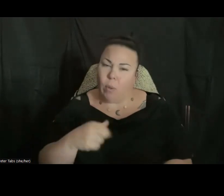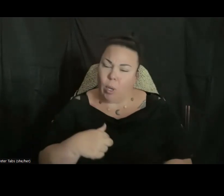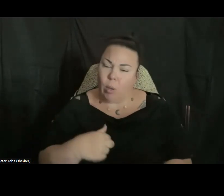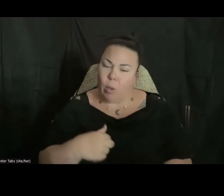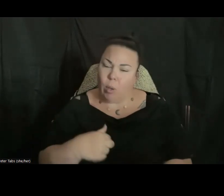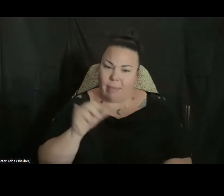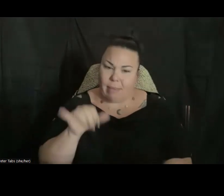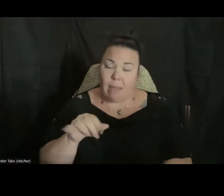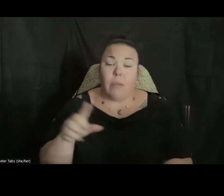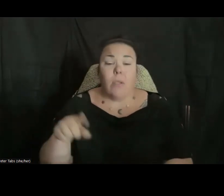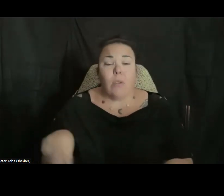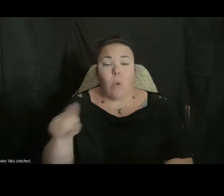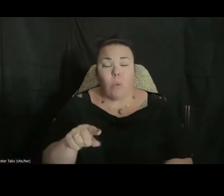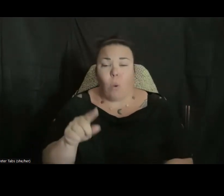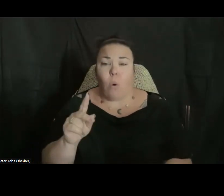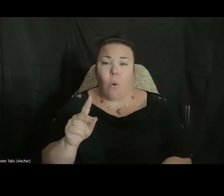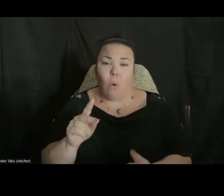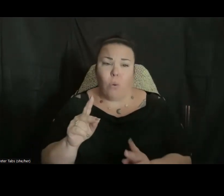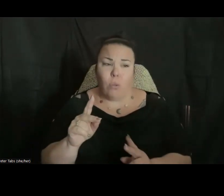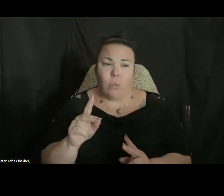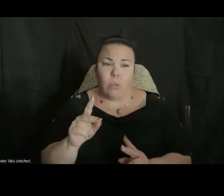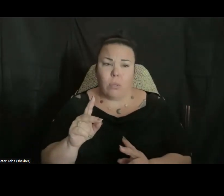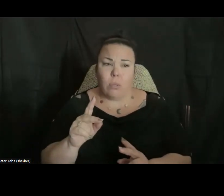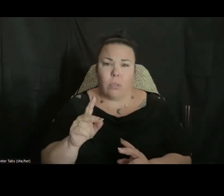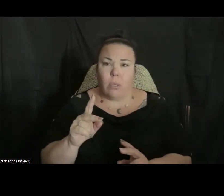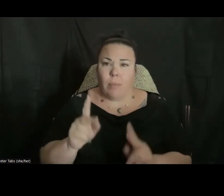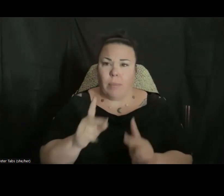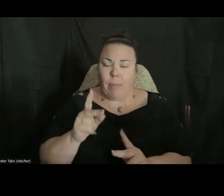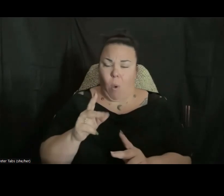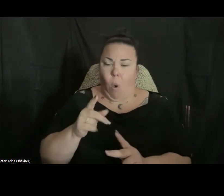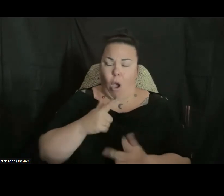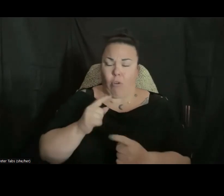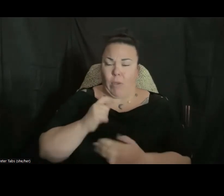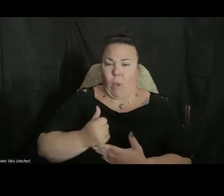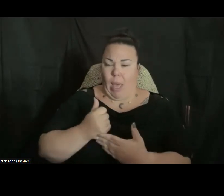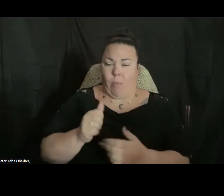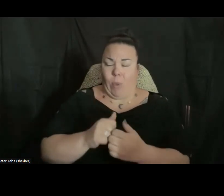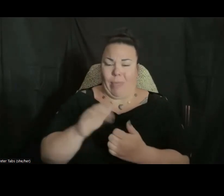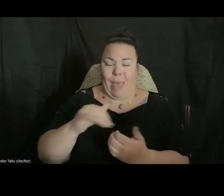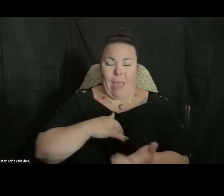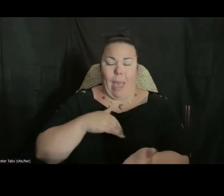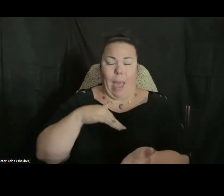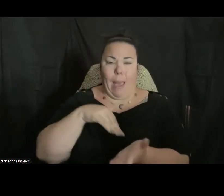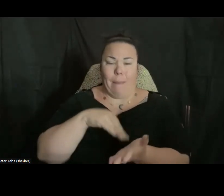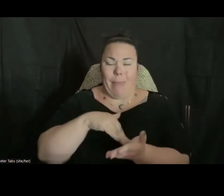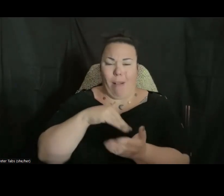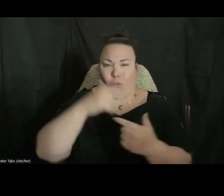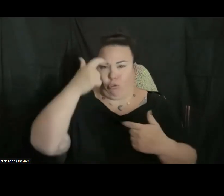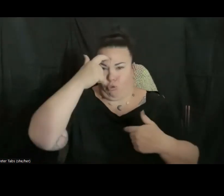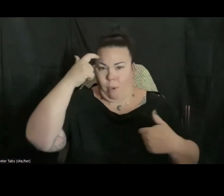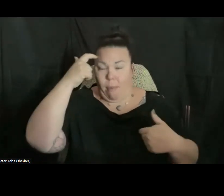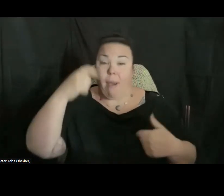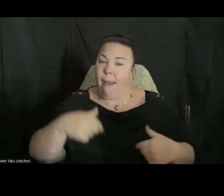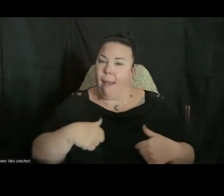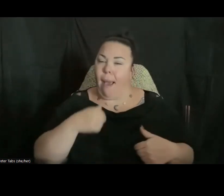are pulling people out of the metaphorical river of trauma, right? Once they've fallen in. And I'm fortunate enough that I work for